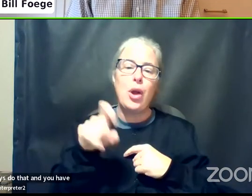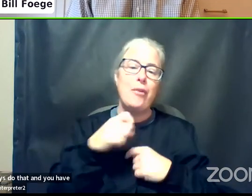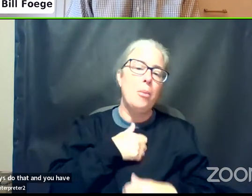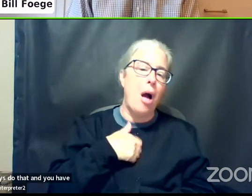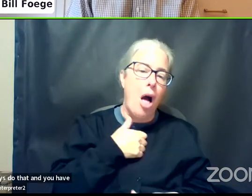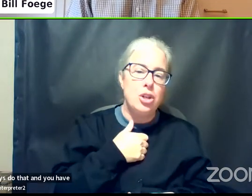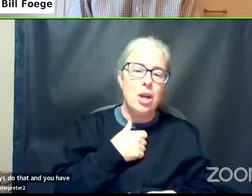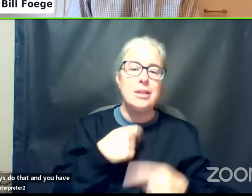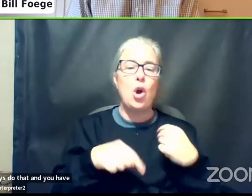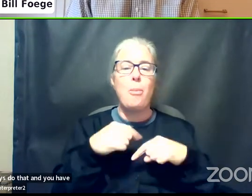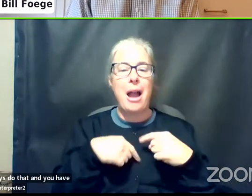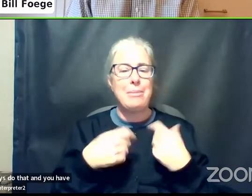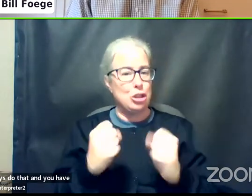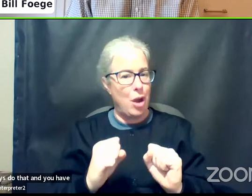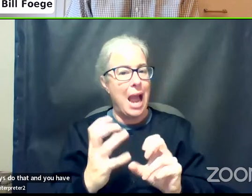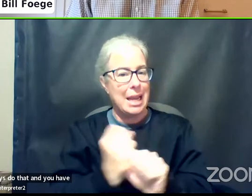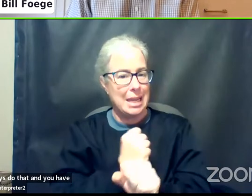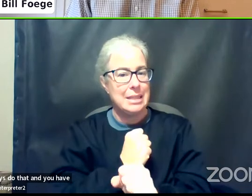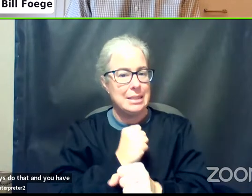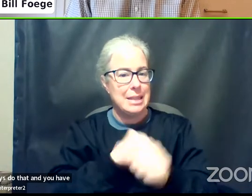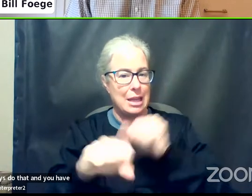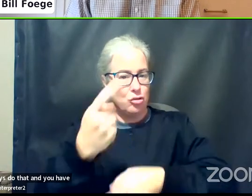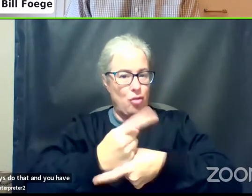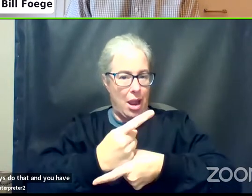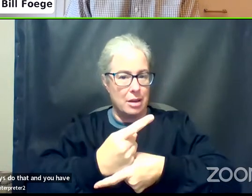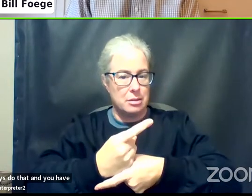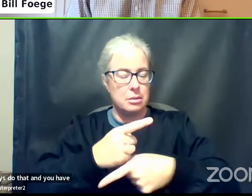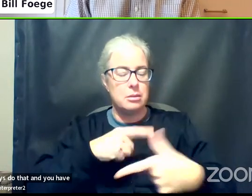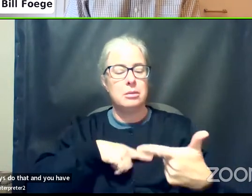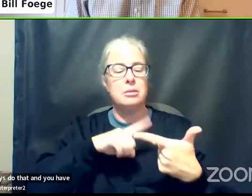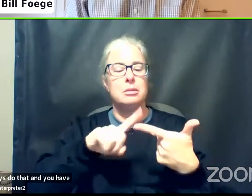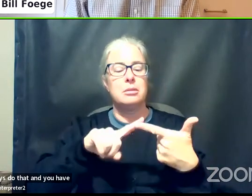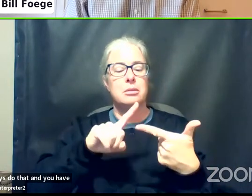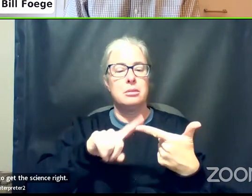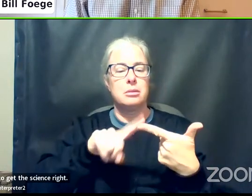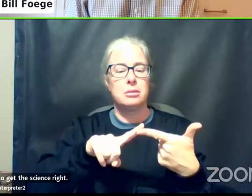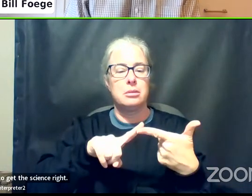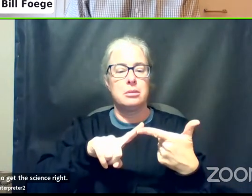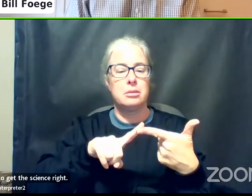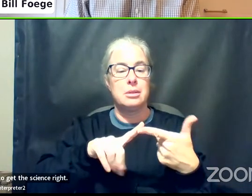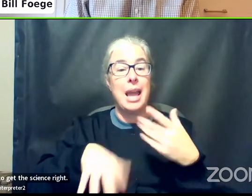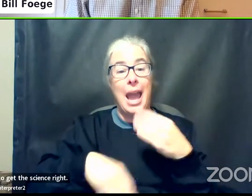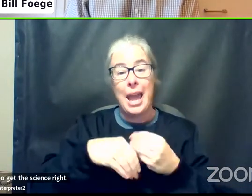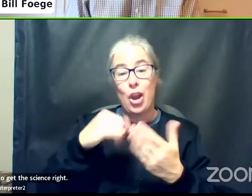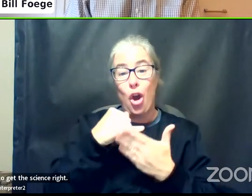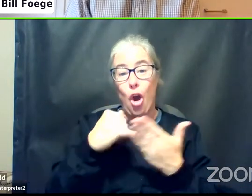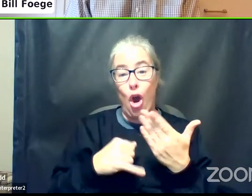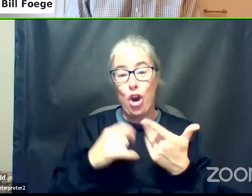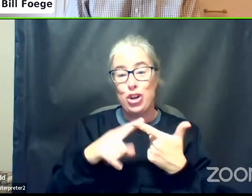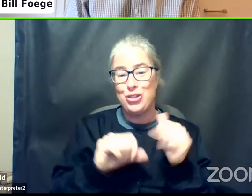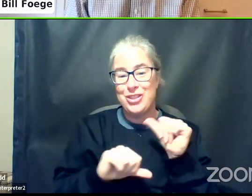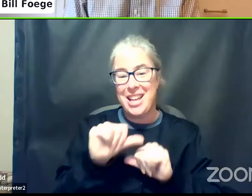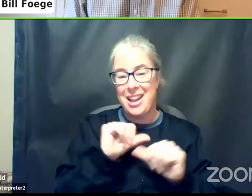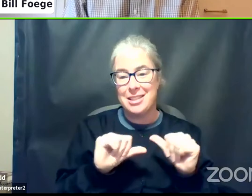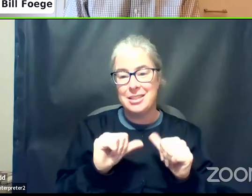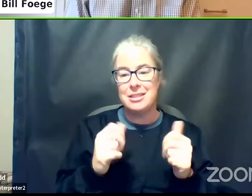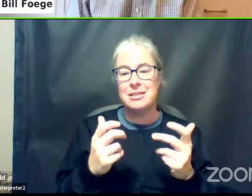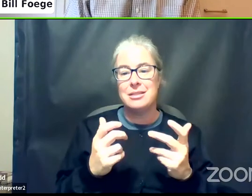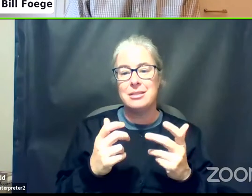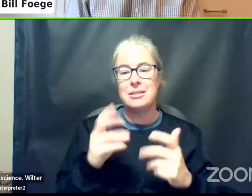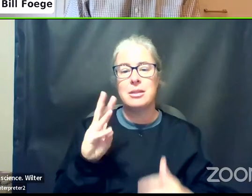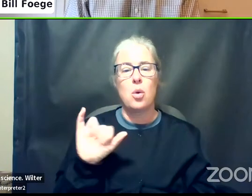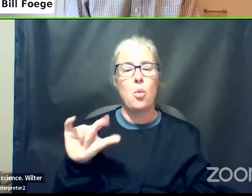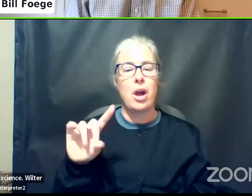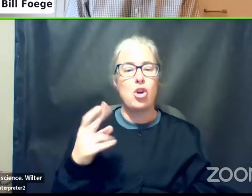apologize and go back and try to get the science right number two add art to the science uh will